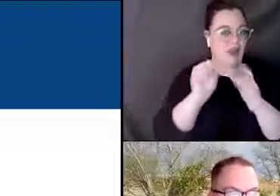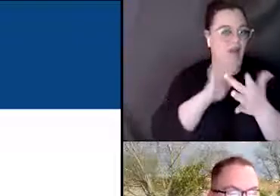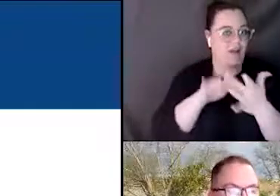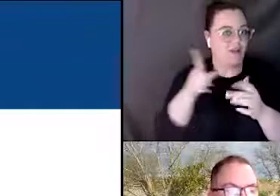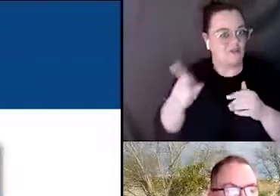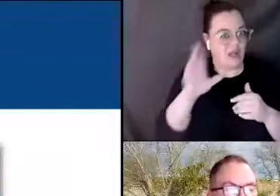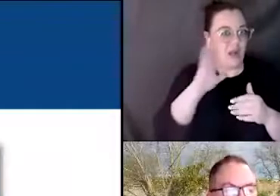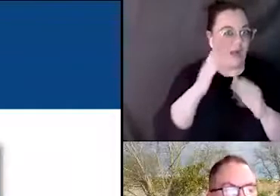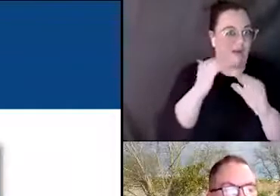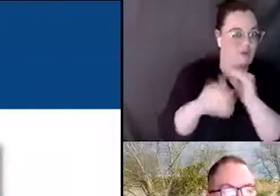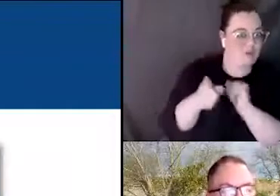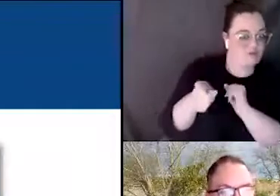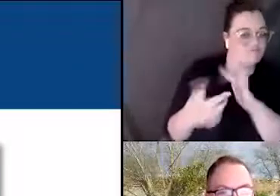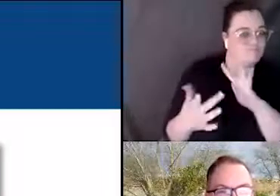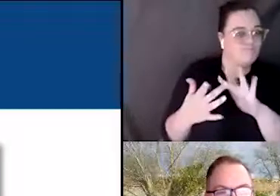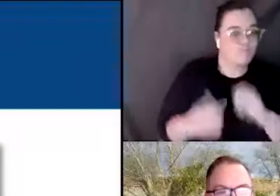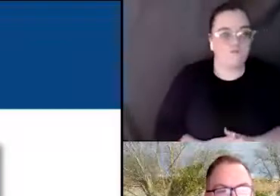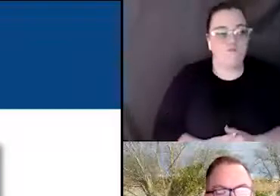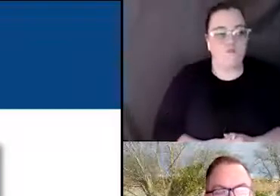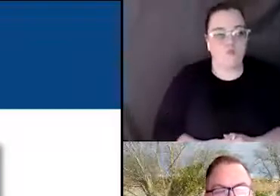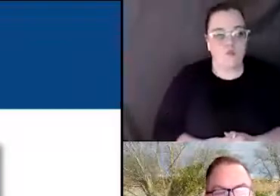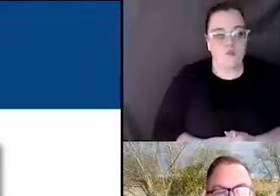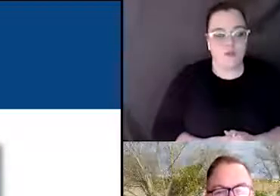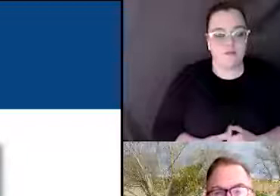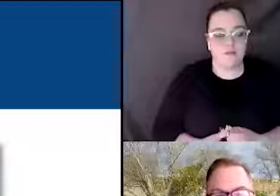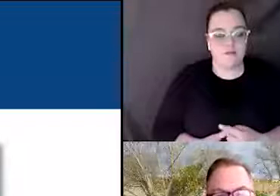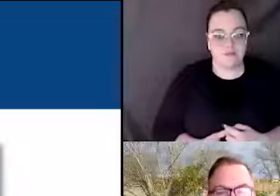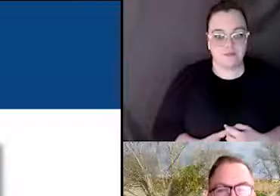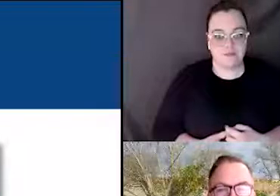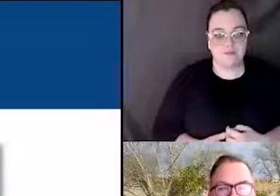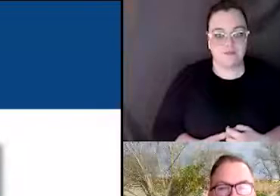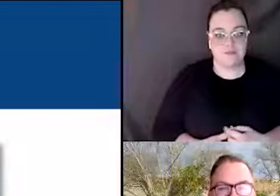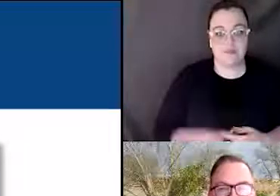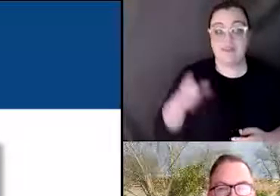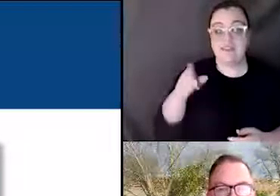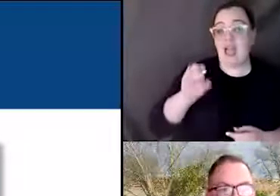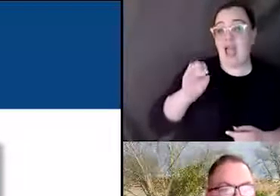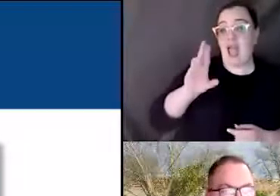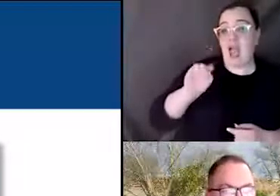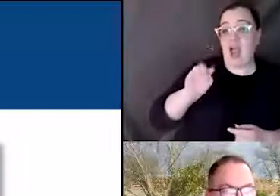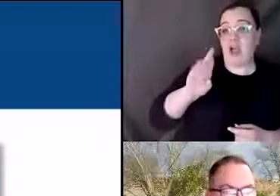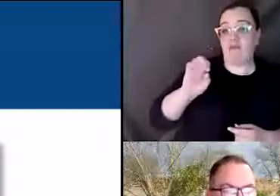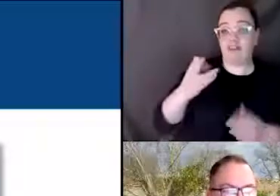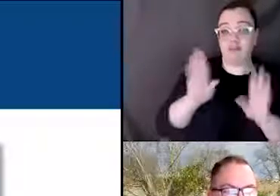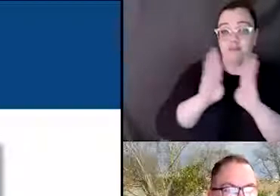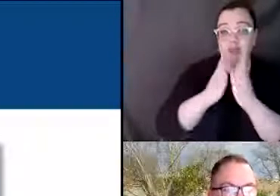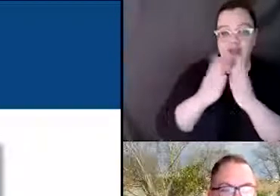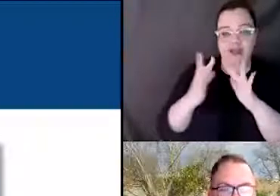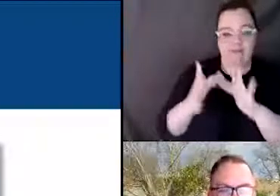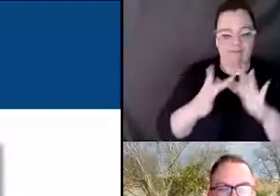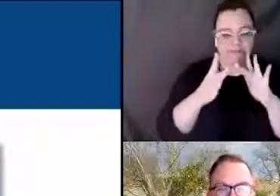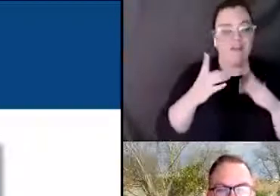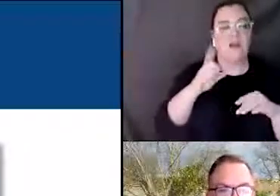bayarea@earthquakecountry.org. We also have our outreach bureaus are really coordinating the outreach that we do either